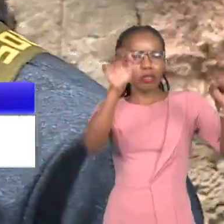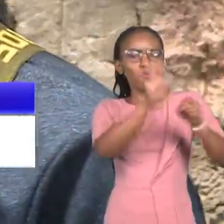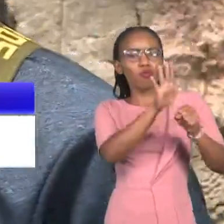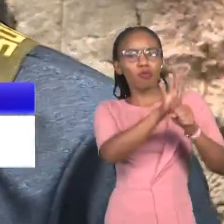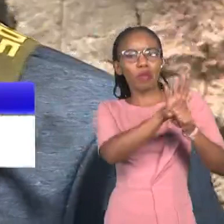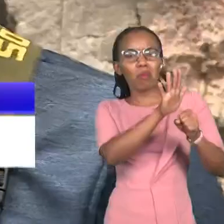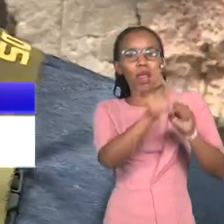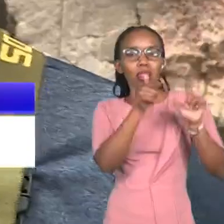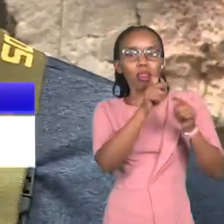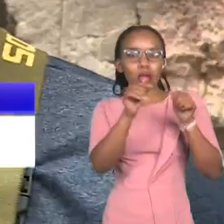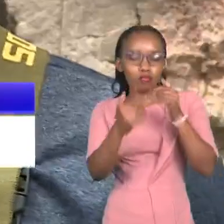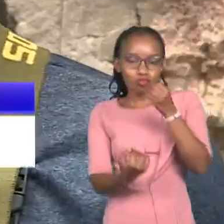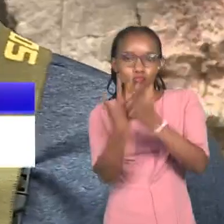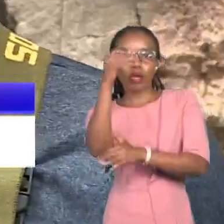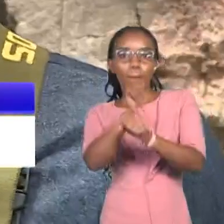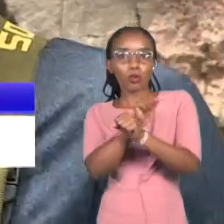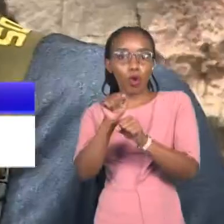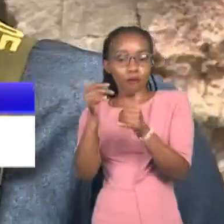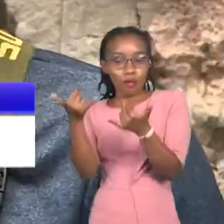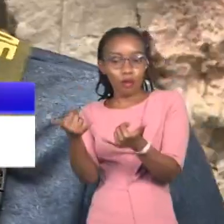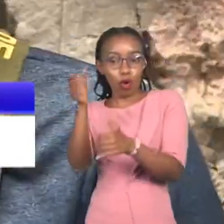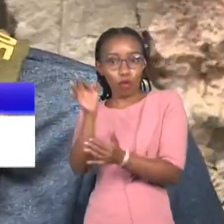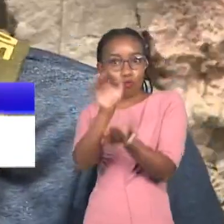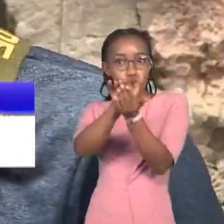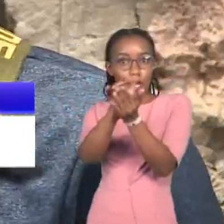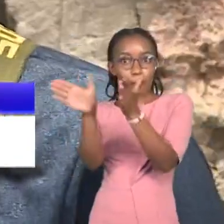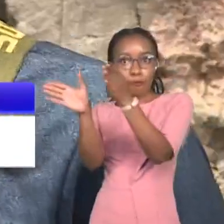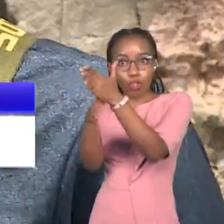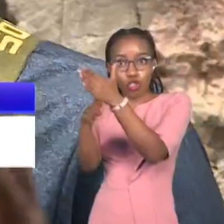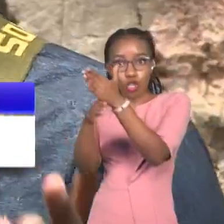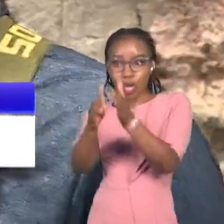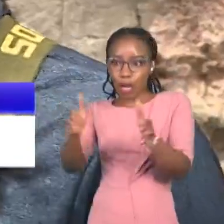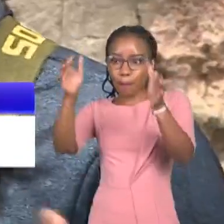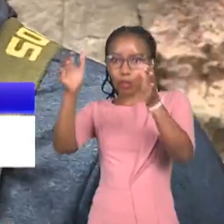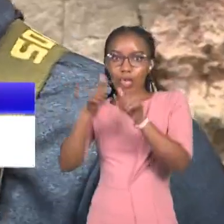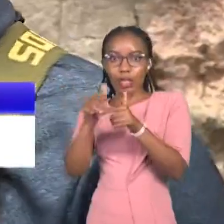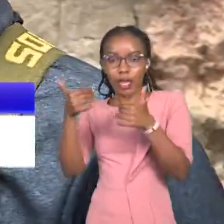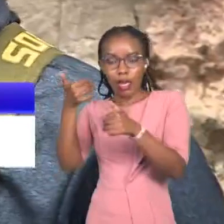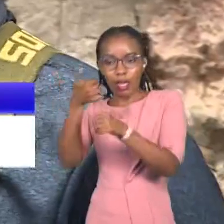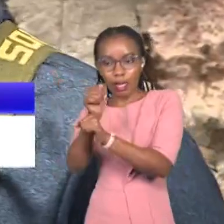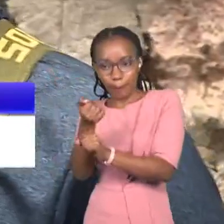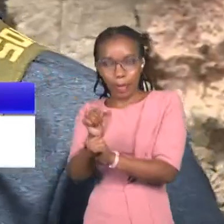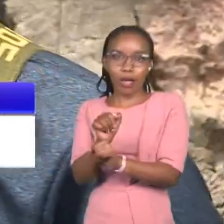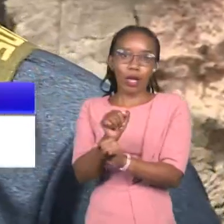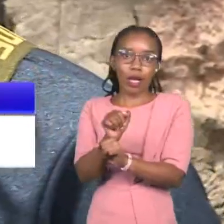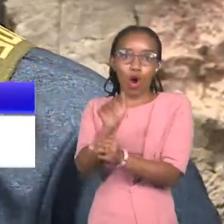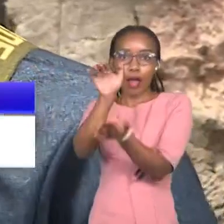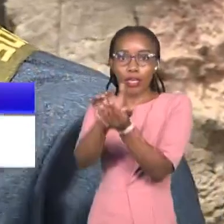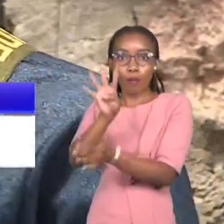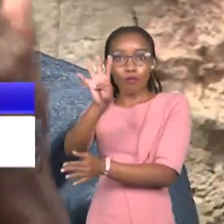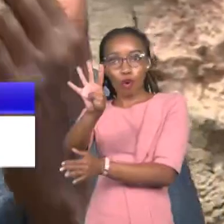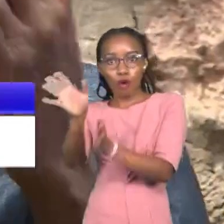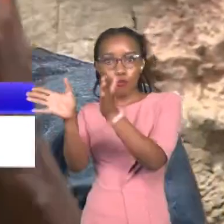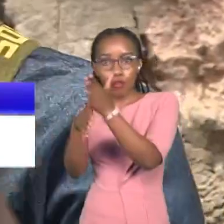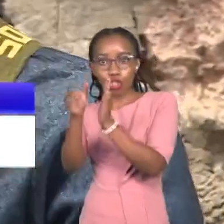won't grow. It is recommended, like now, for if you're going to keep your fish in ponds, you keep 4 fish per meter squared. If you're